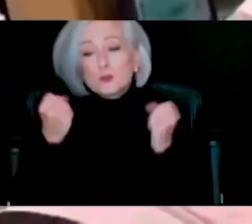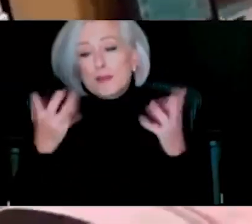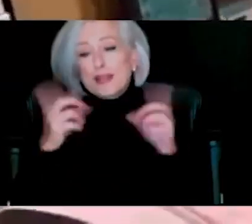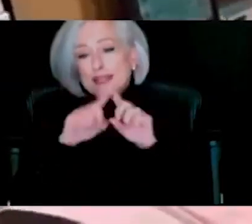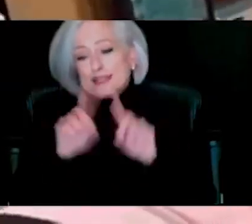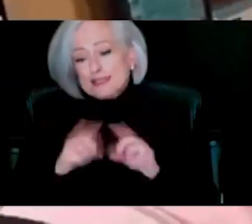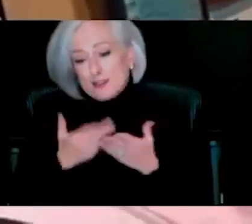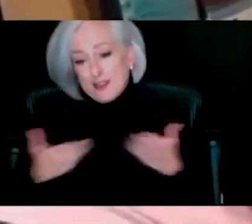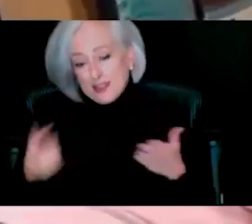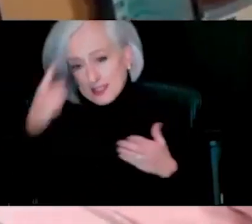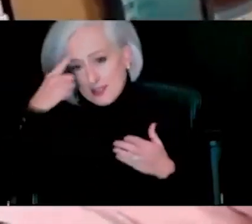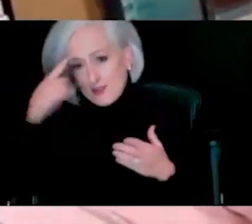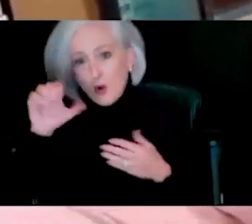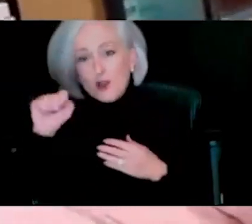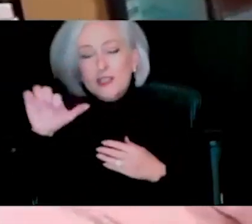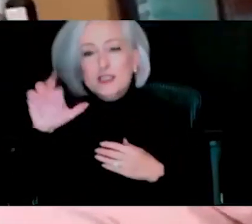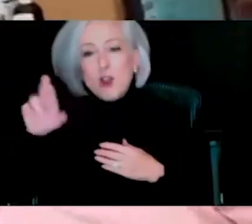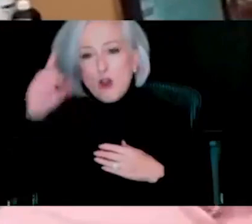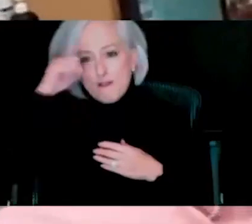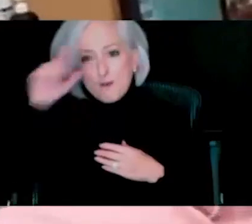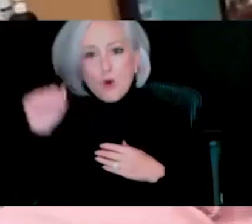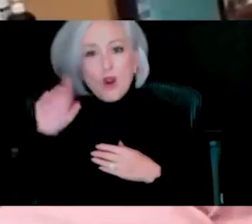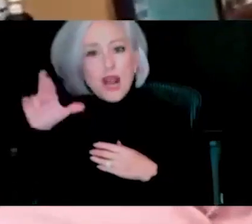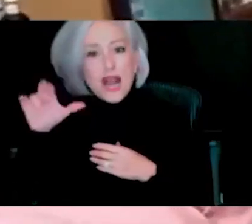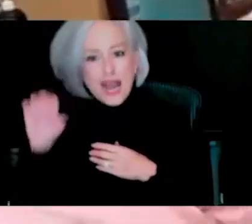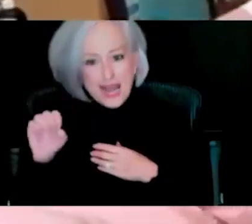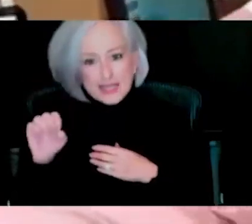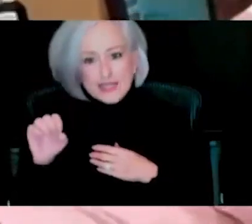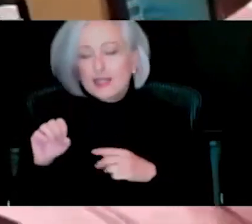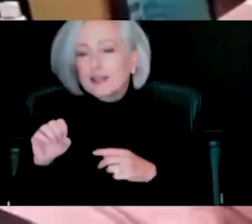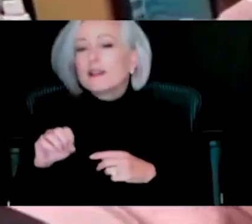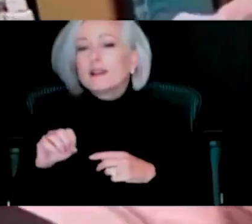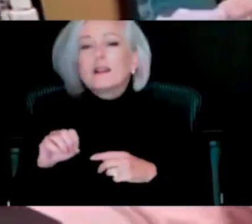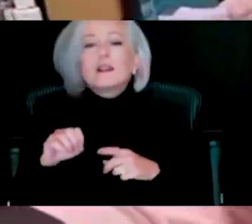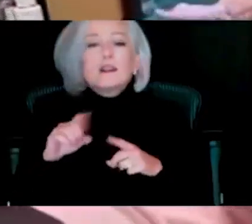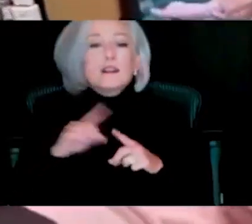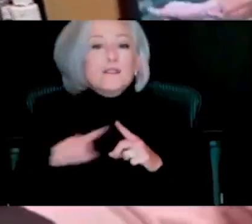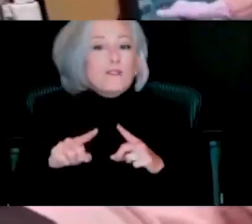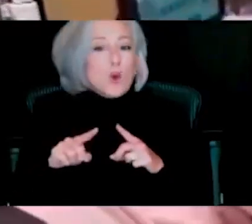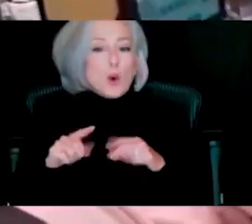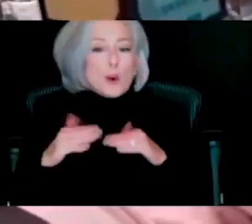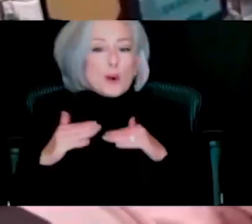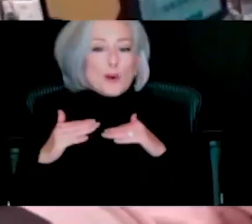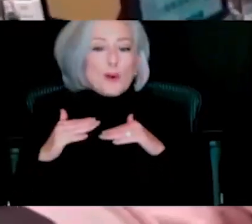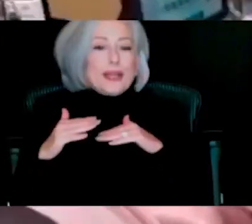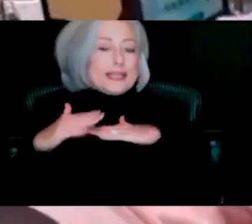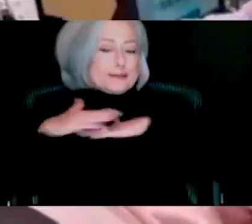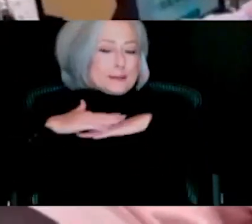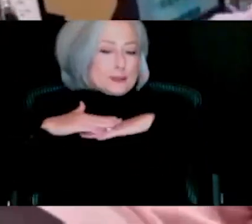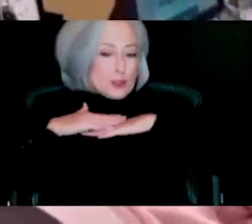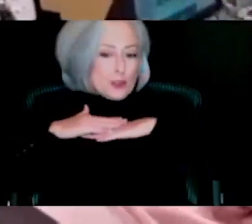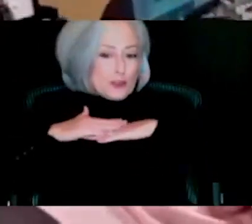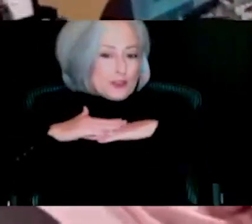the scarring for acne, both minimally invasive to, you know, complete resurfacing of the